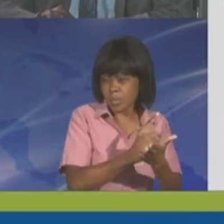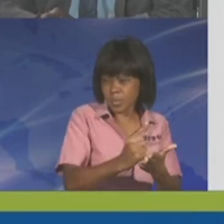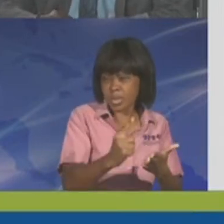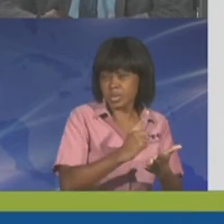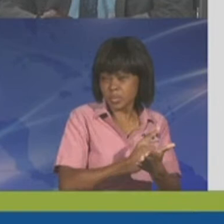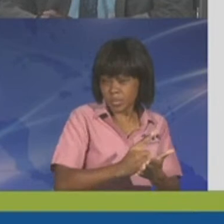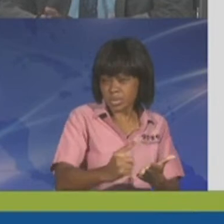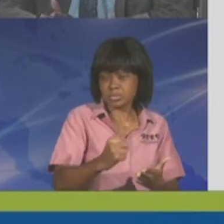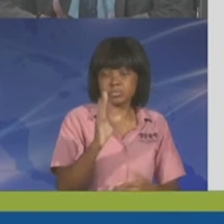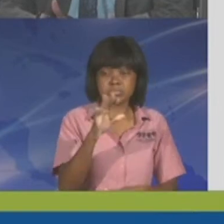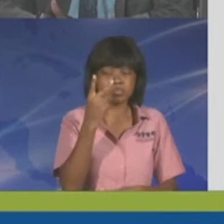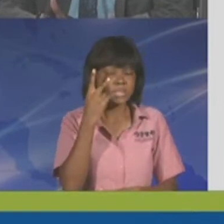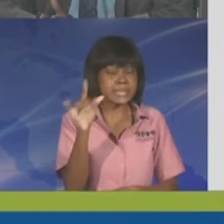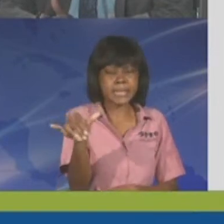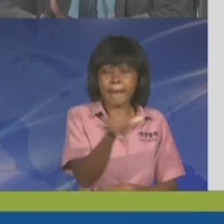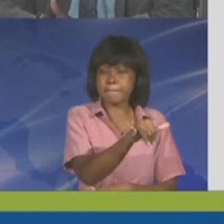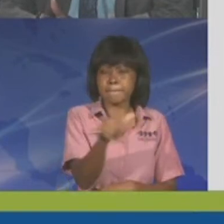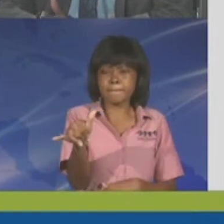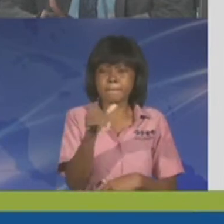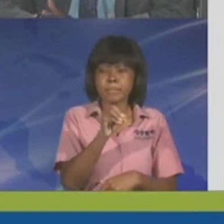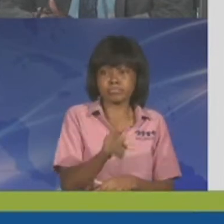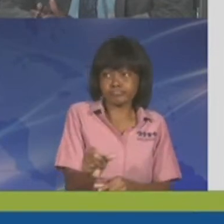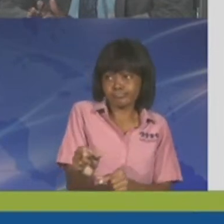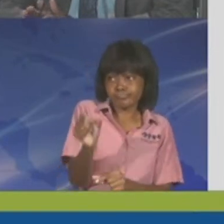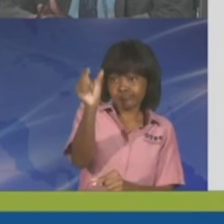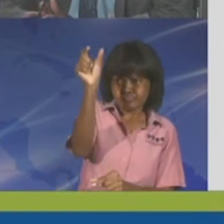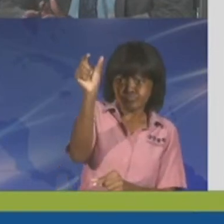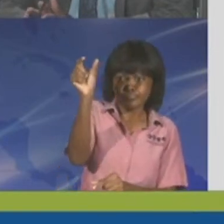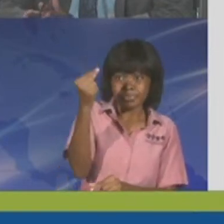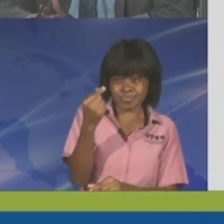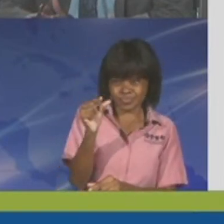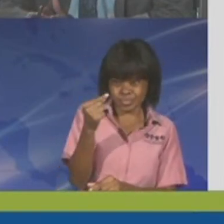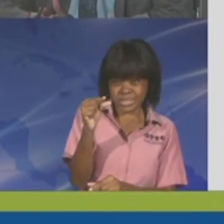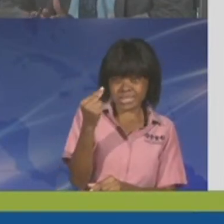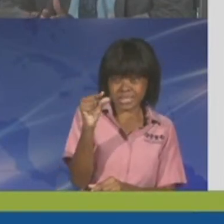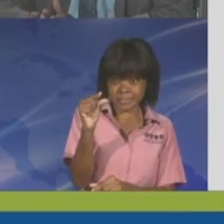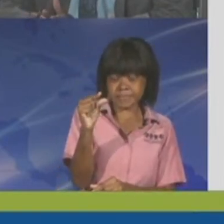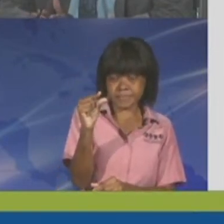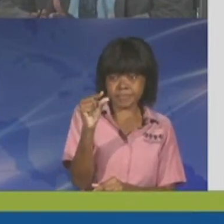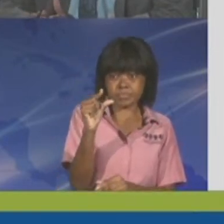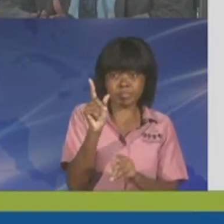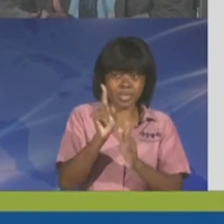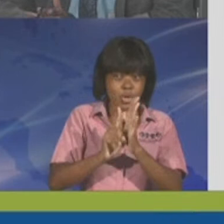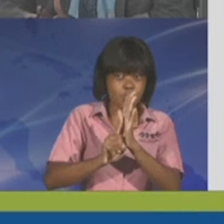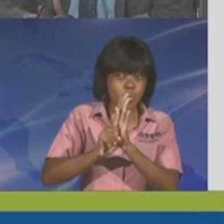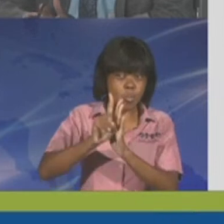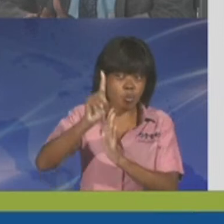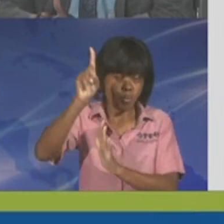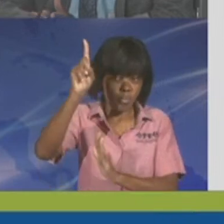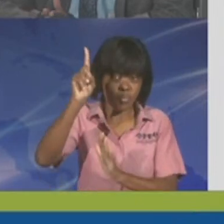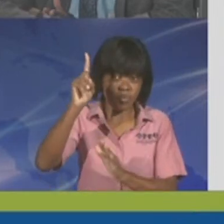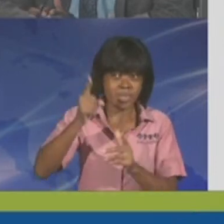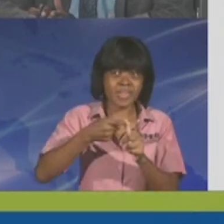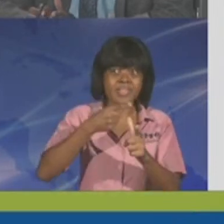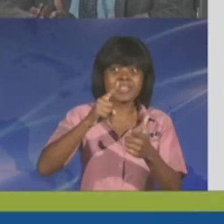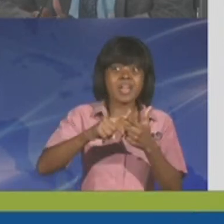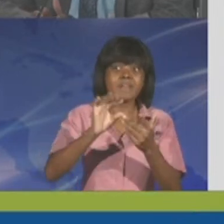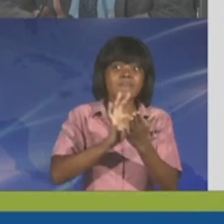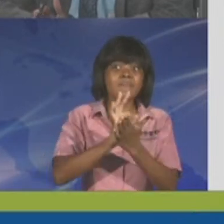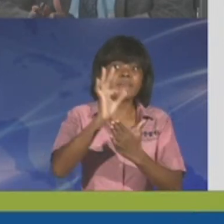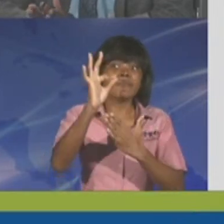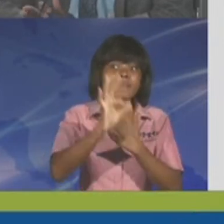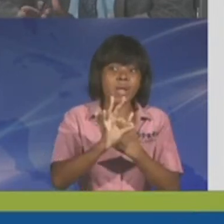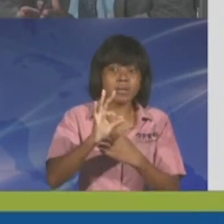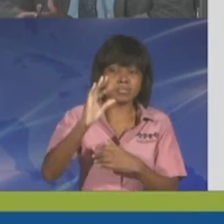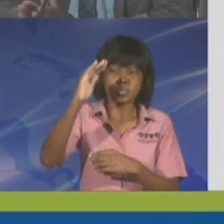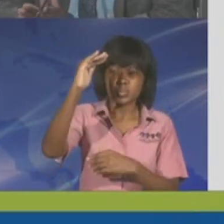similar pattern where the bars in January, the green, are a little taller than those for February on average, and then those for